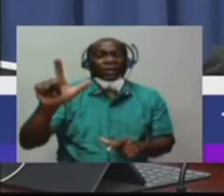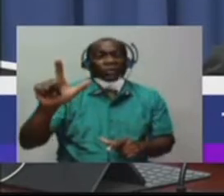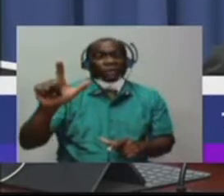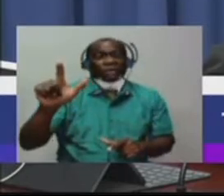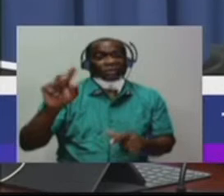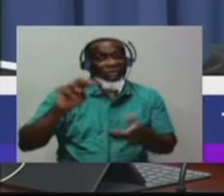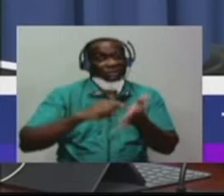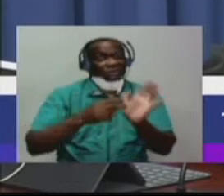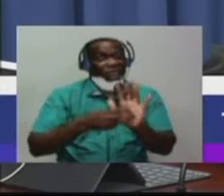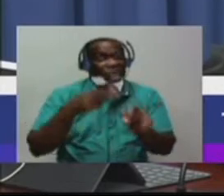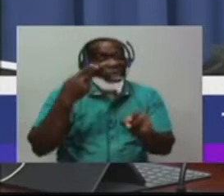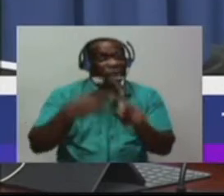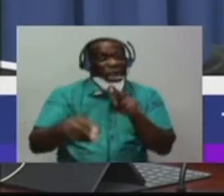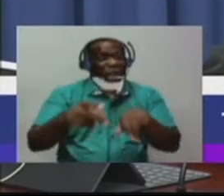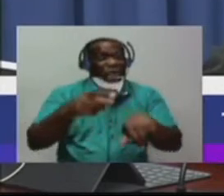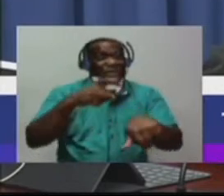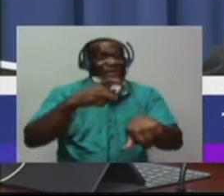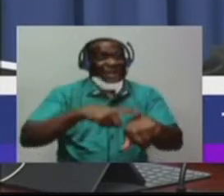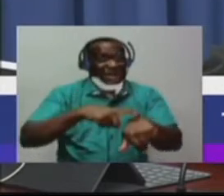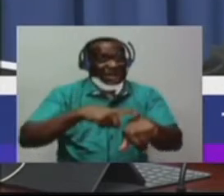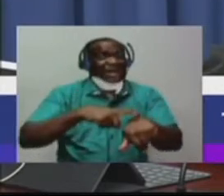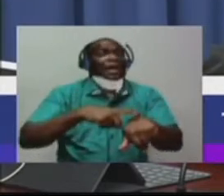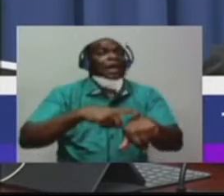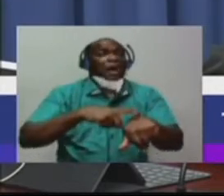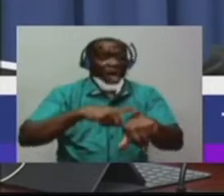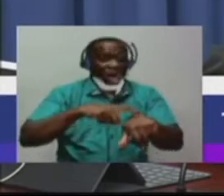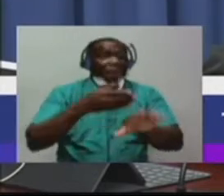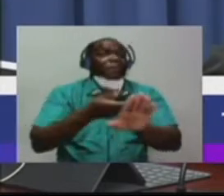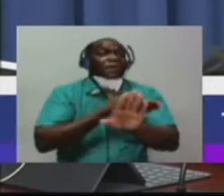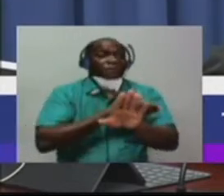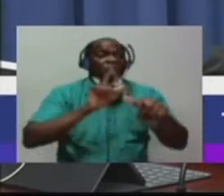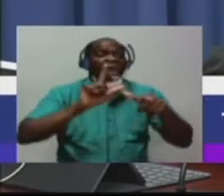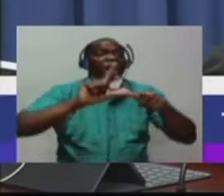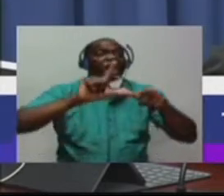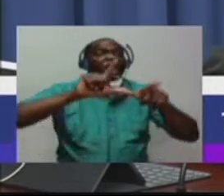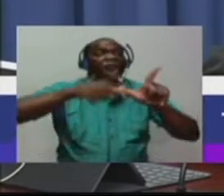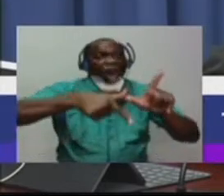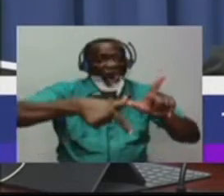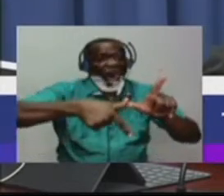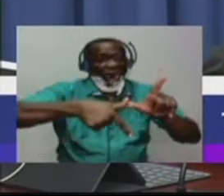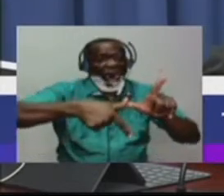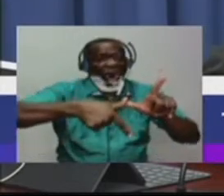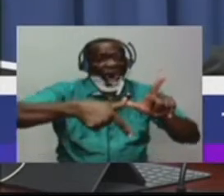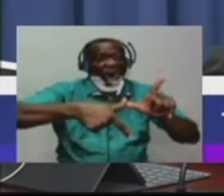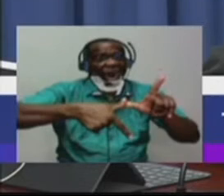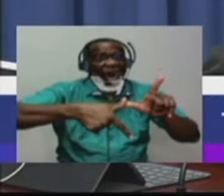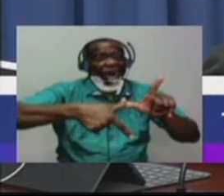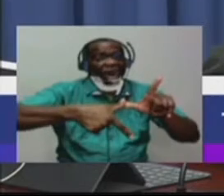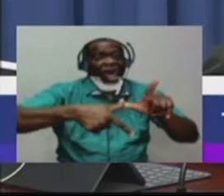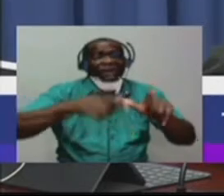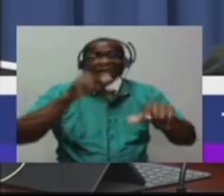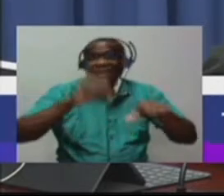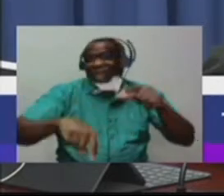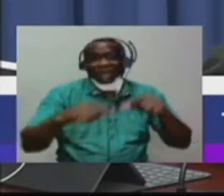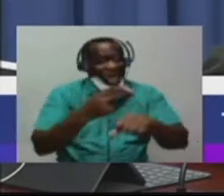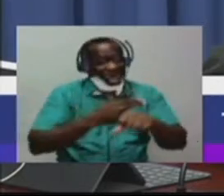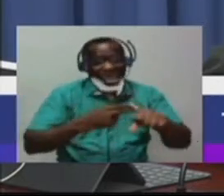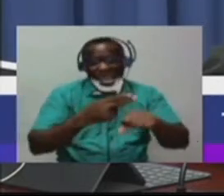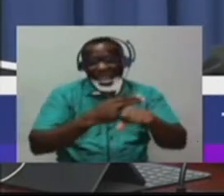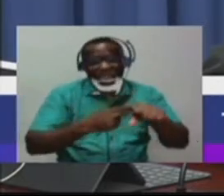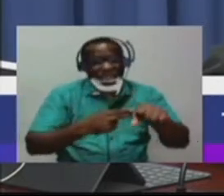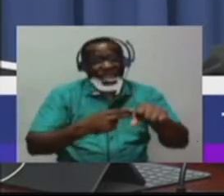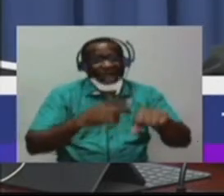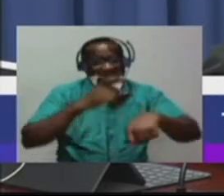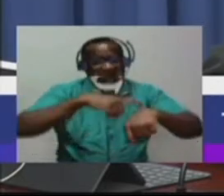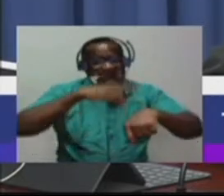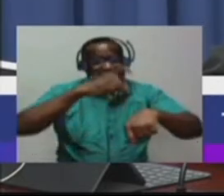time frame to use out these doses. It's a 2-dose regime, so it means